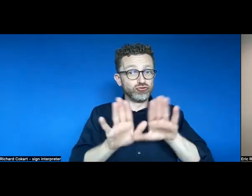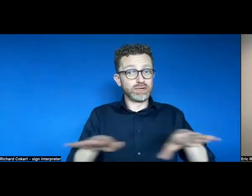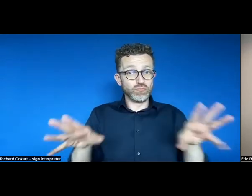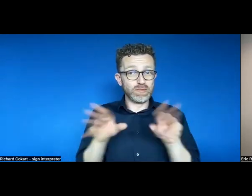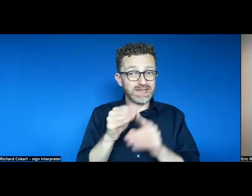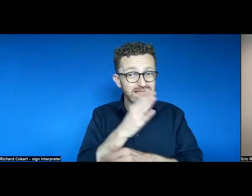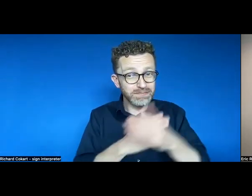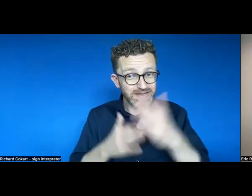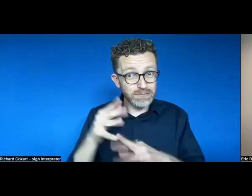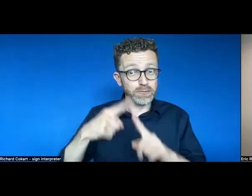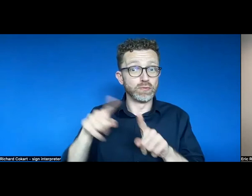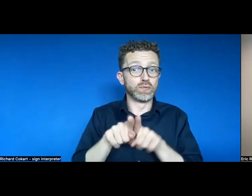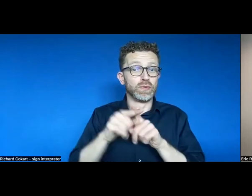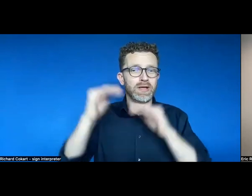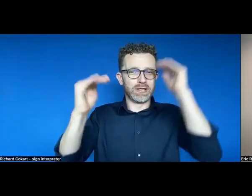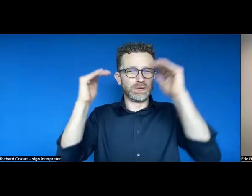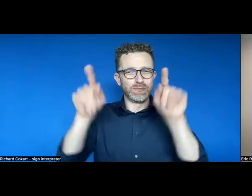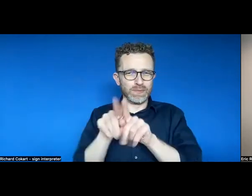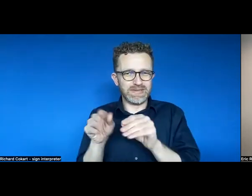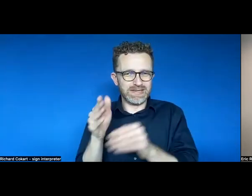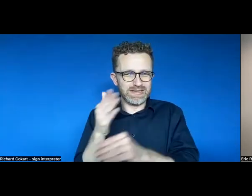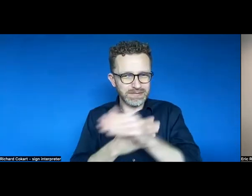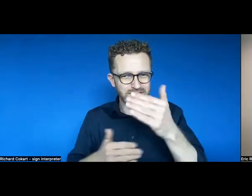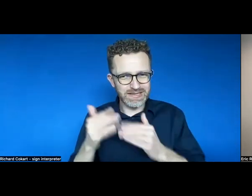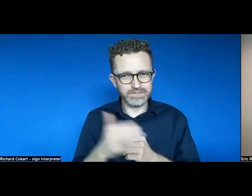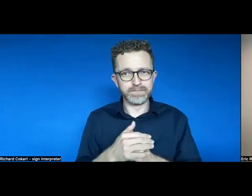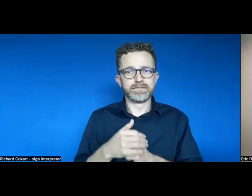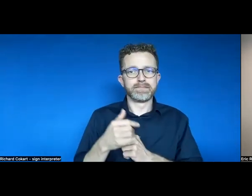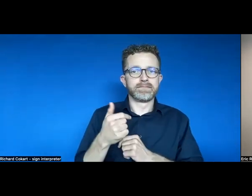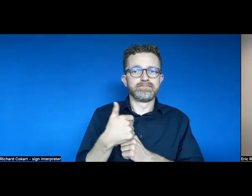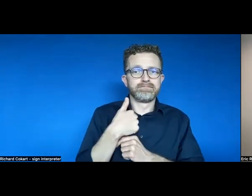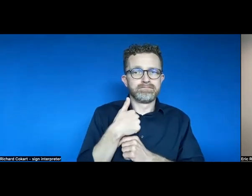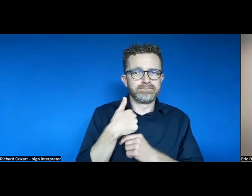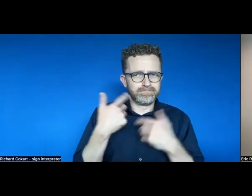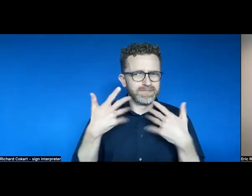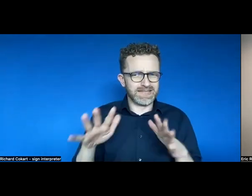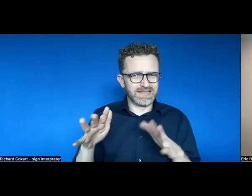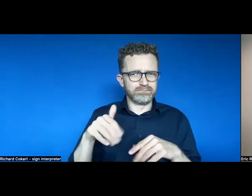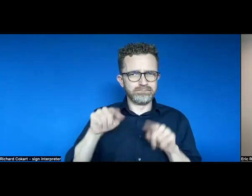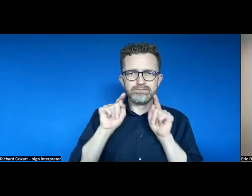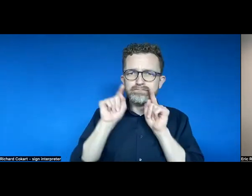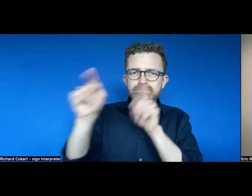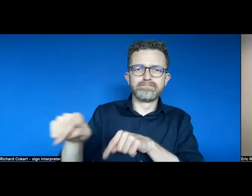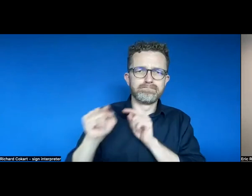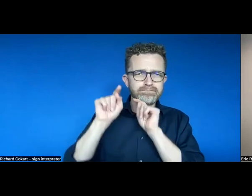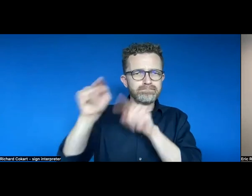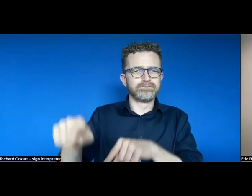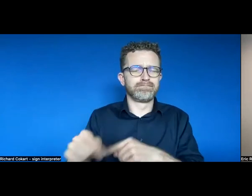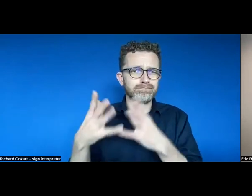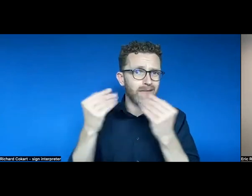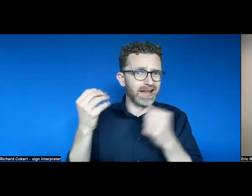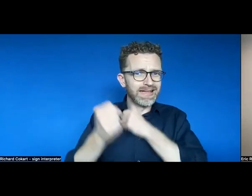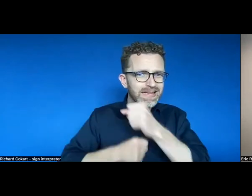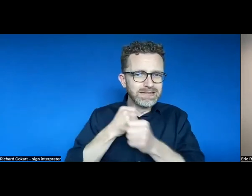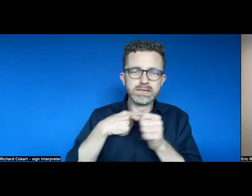were dehumanizing before the war. And the idea that now they're getting even more crowded, they were stretched thin